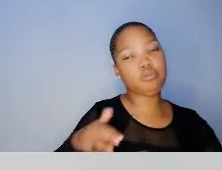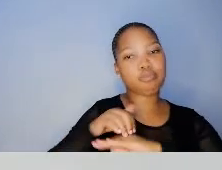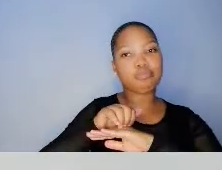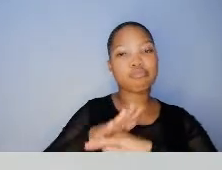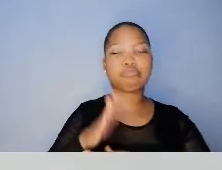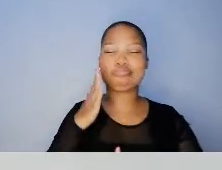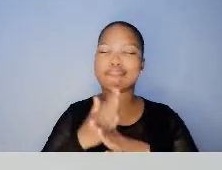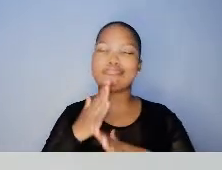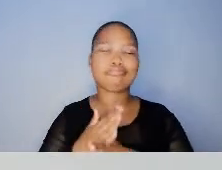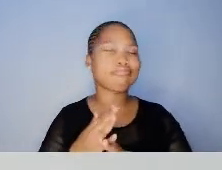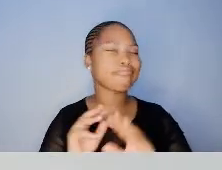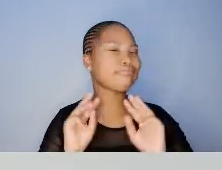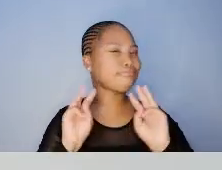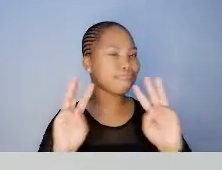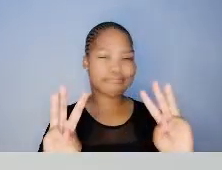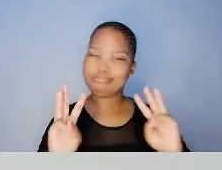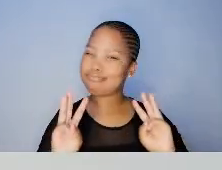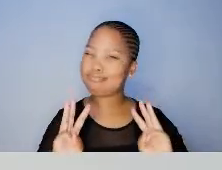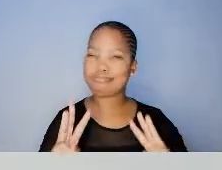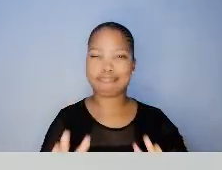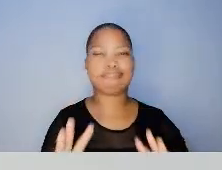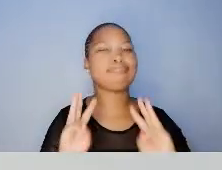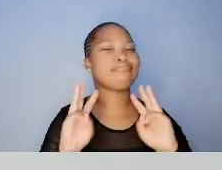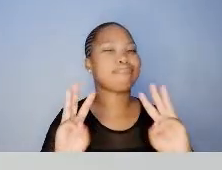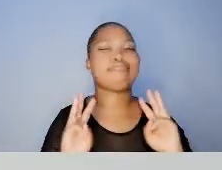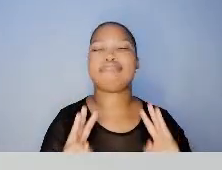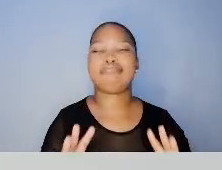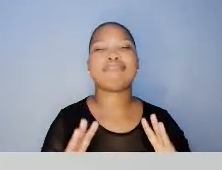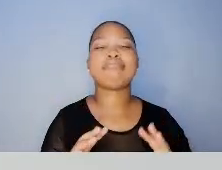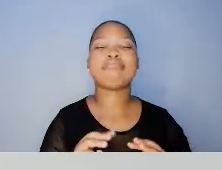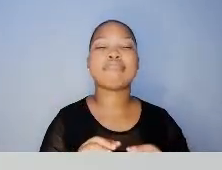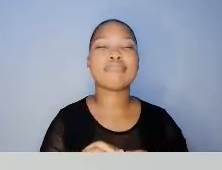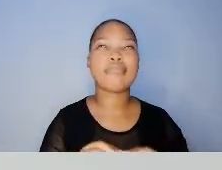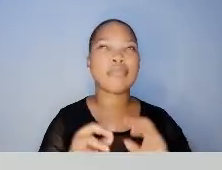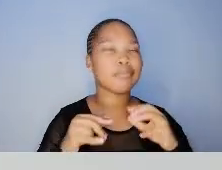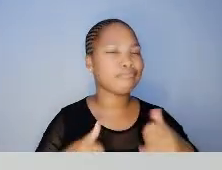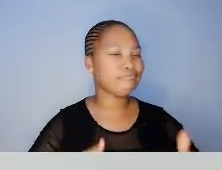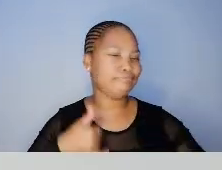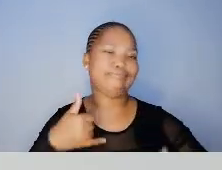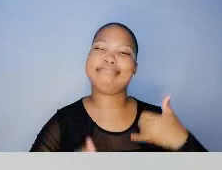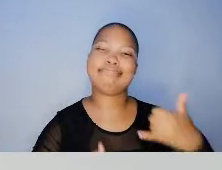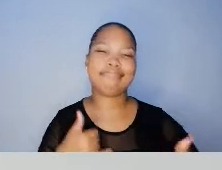a great journey. I don't regret it at all. Like, I don't.